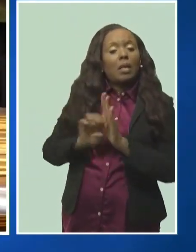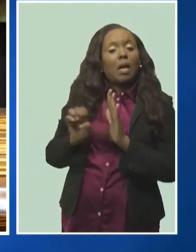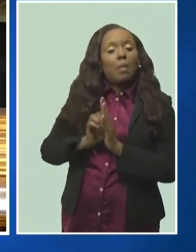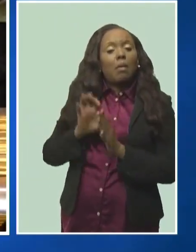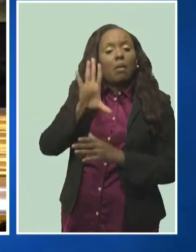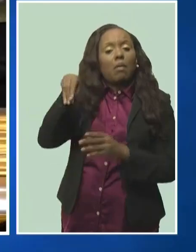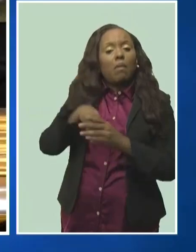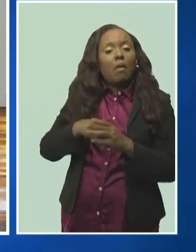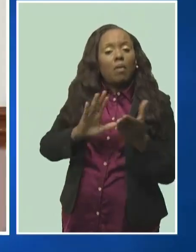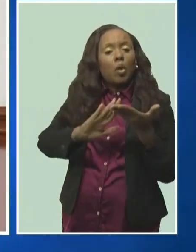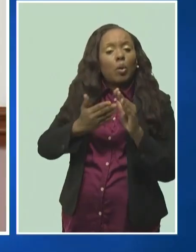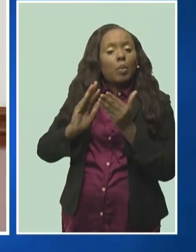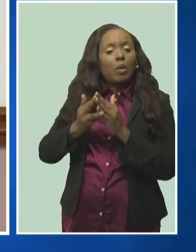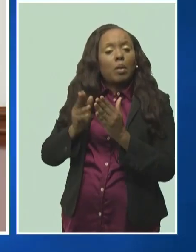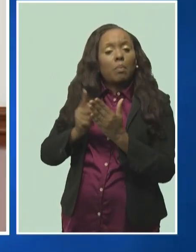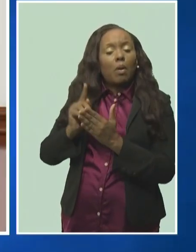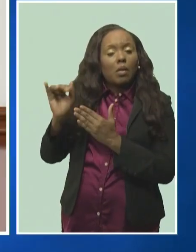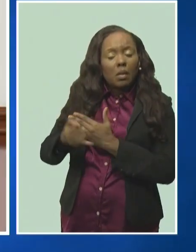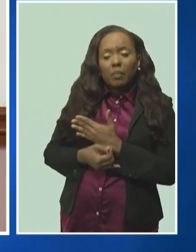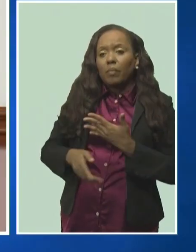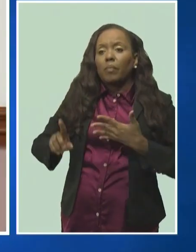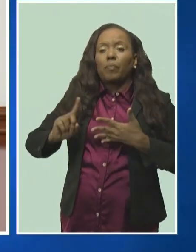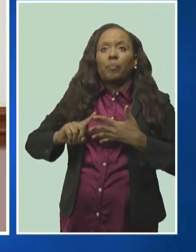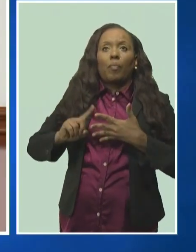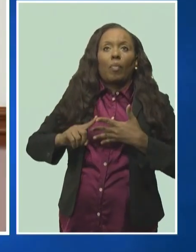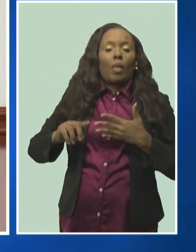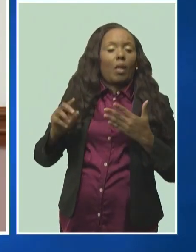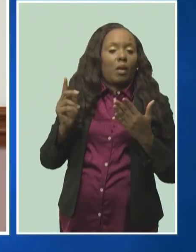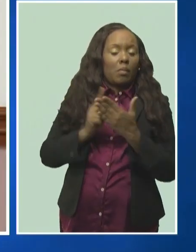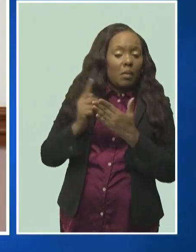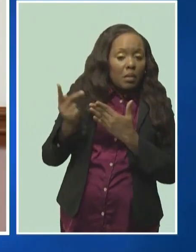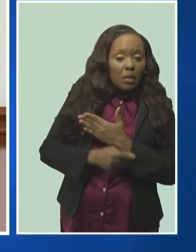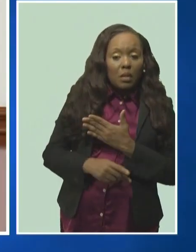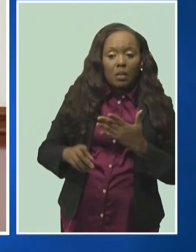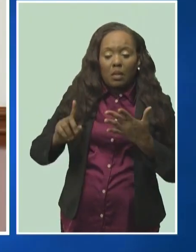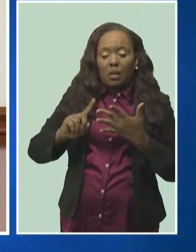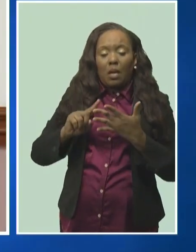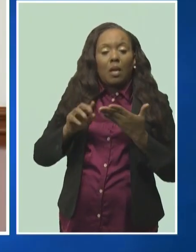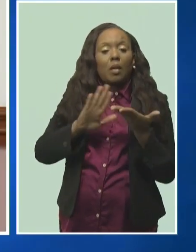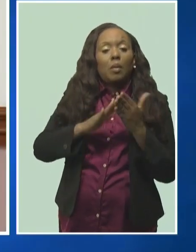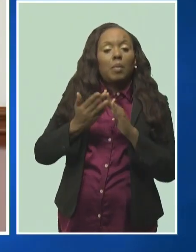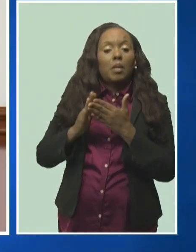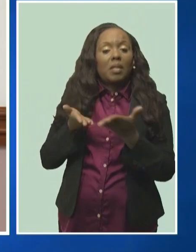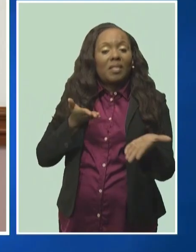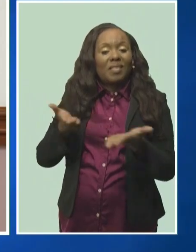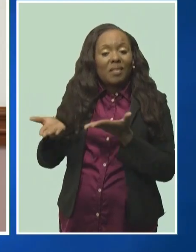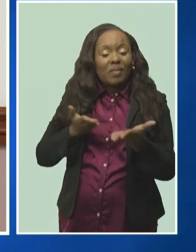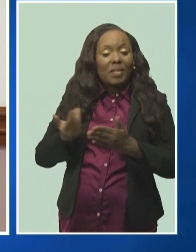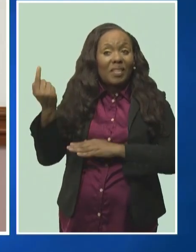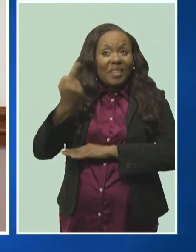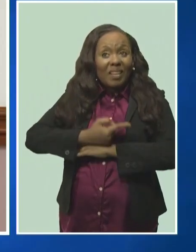projects, their participation in the outreach programs, in the community service days,